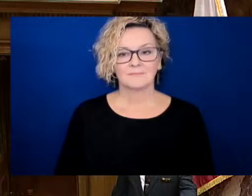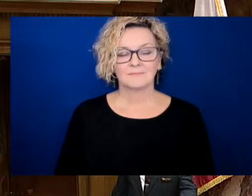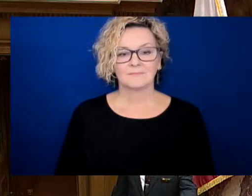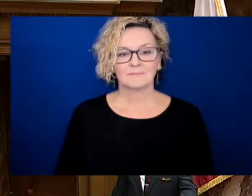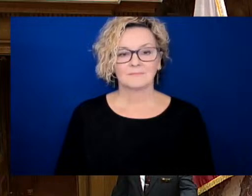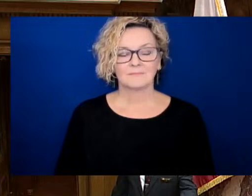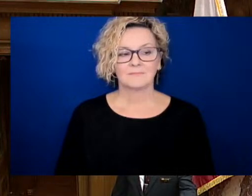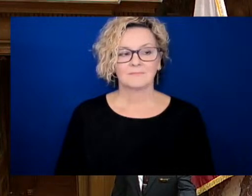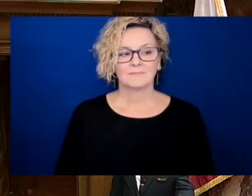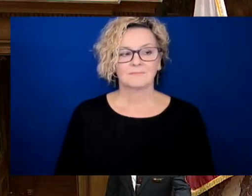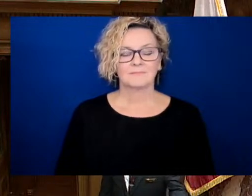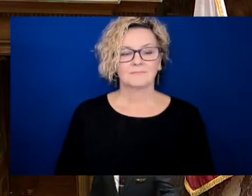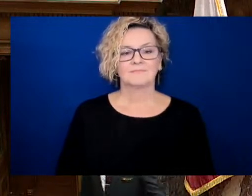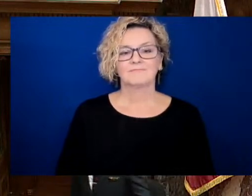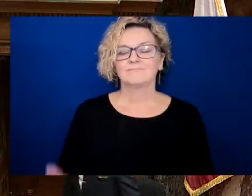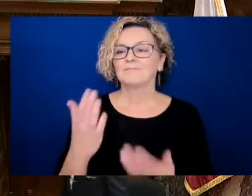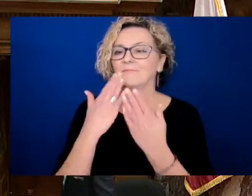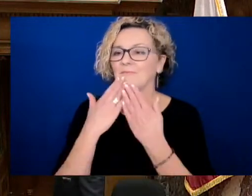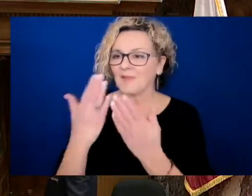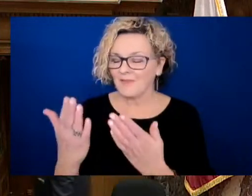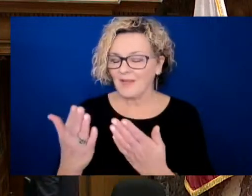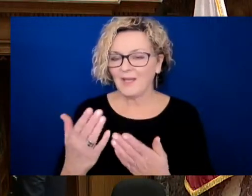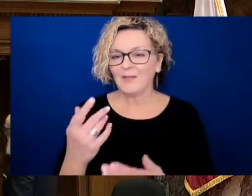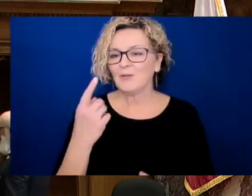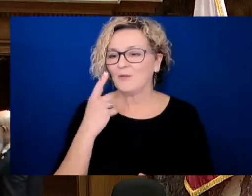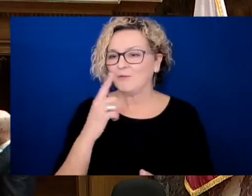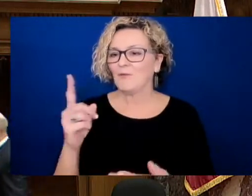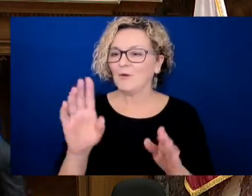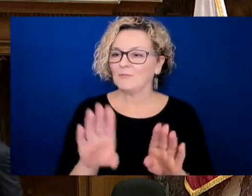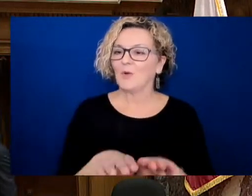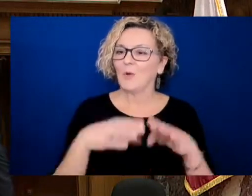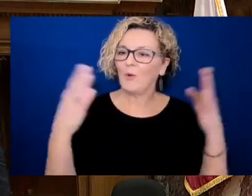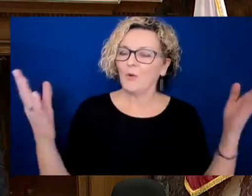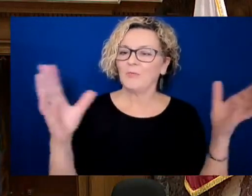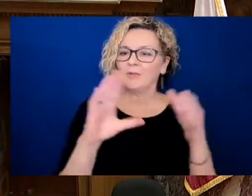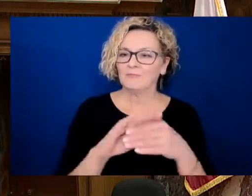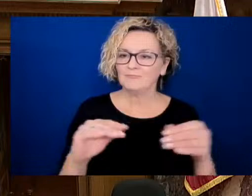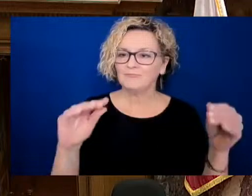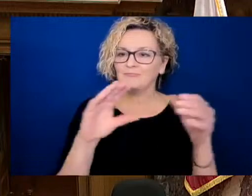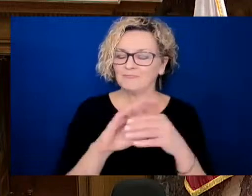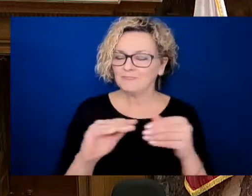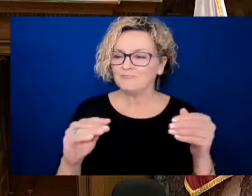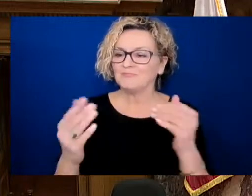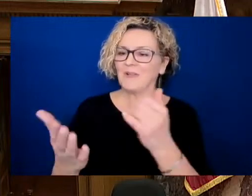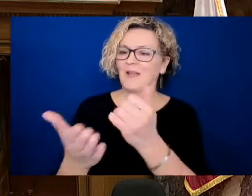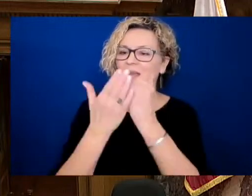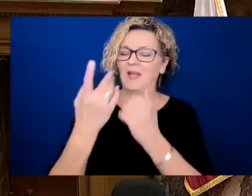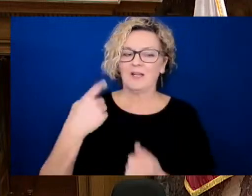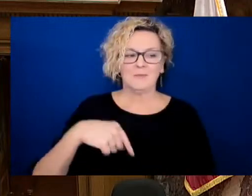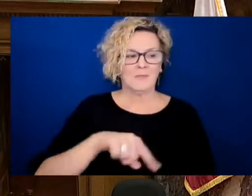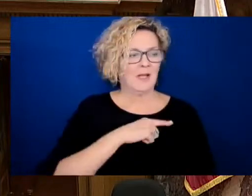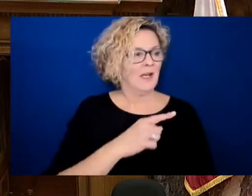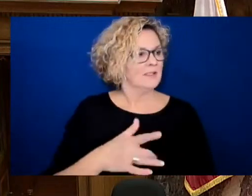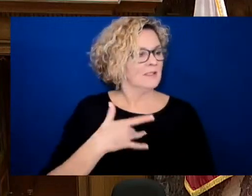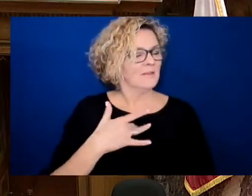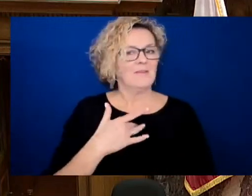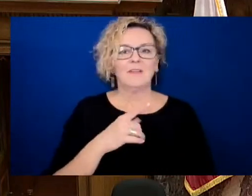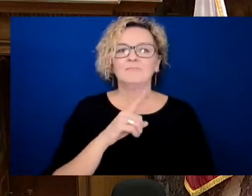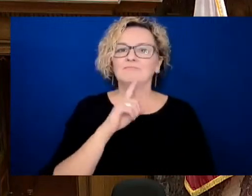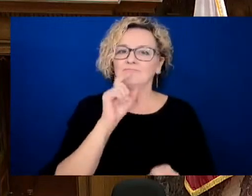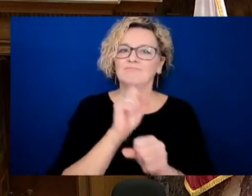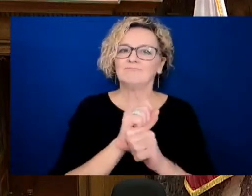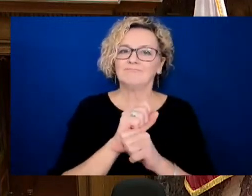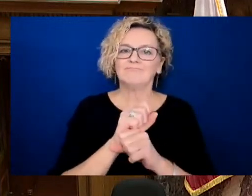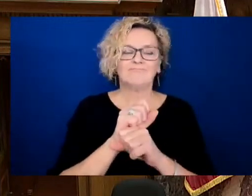Thank you very much, Elder Butch, for opening our proceedings today and grounding us to these lands. This is